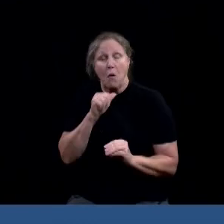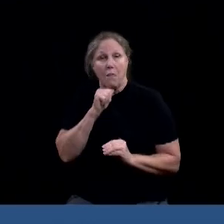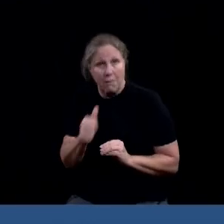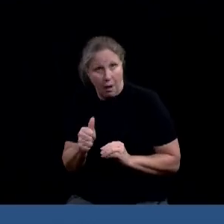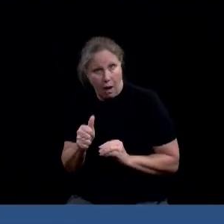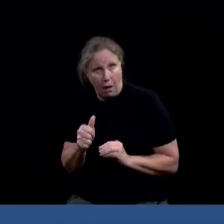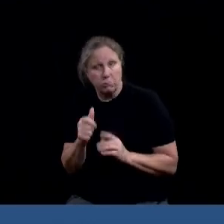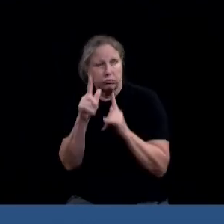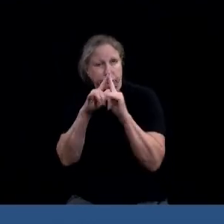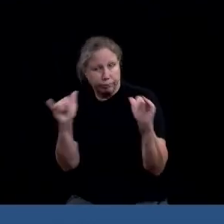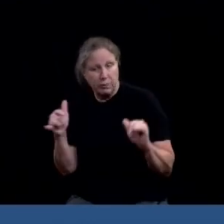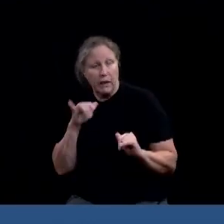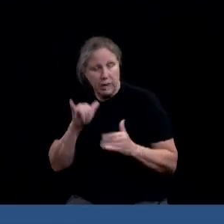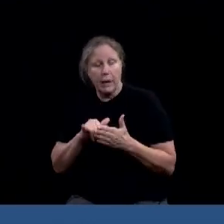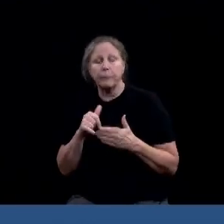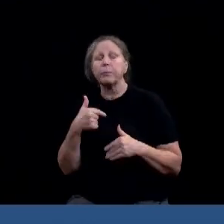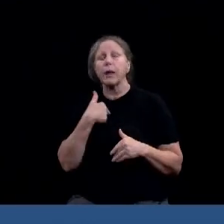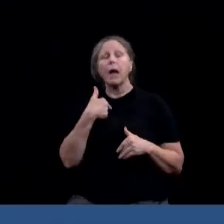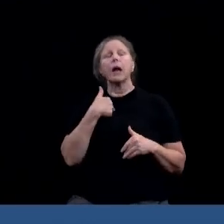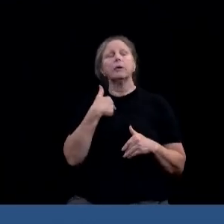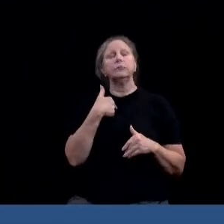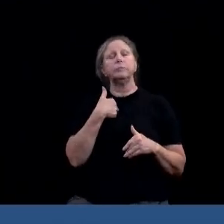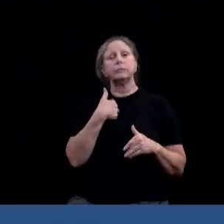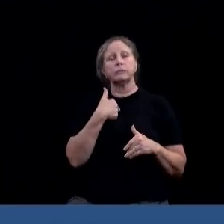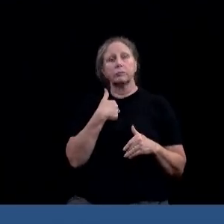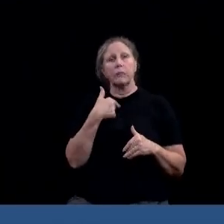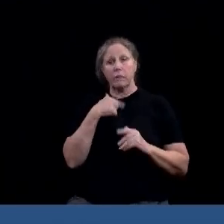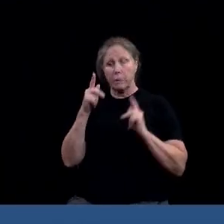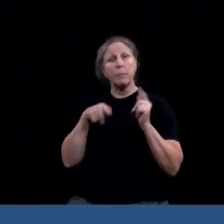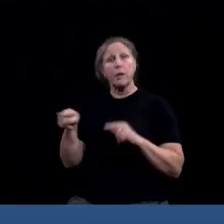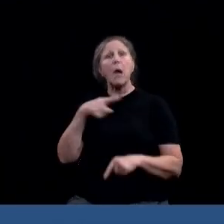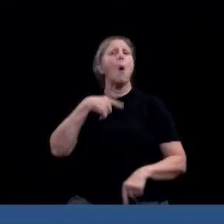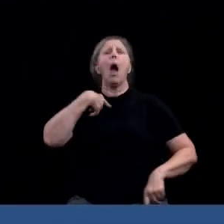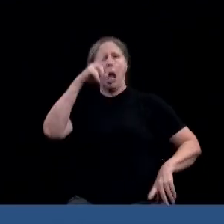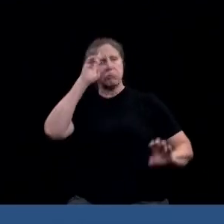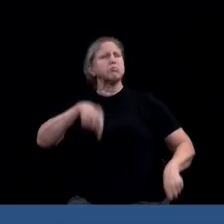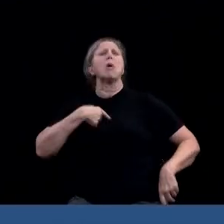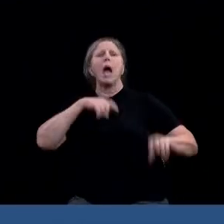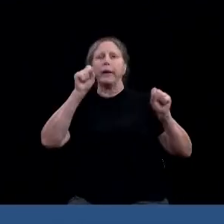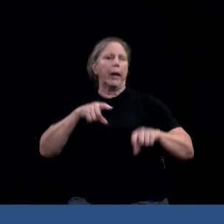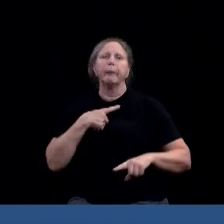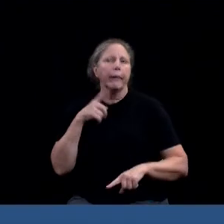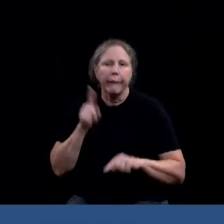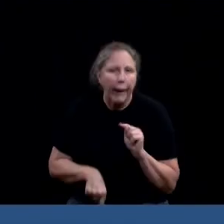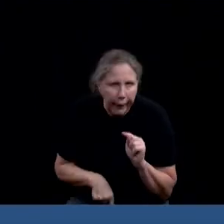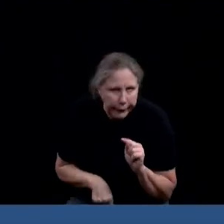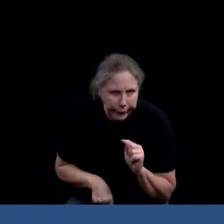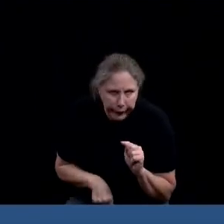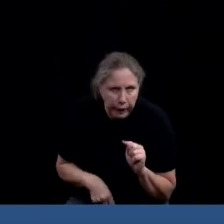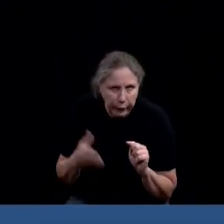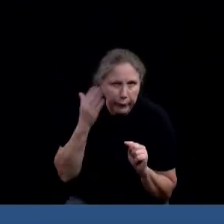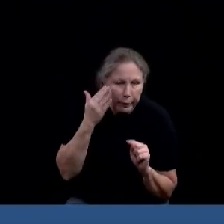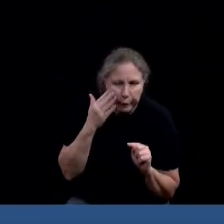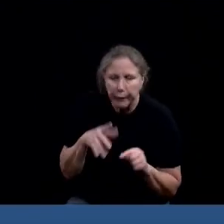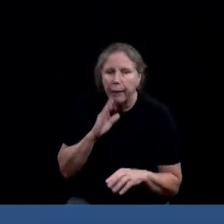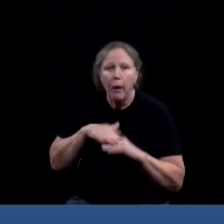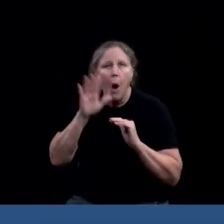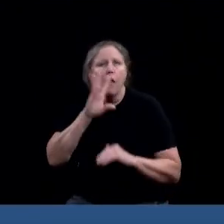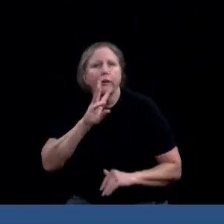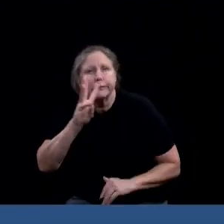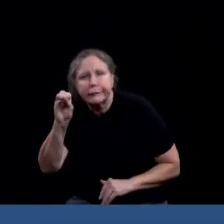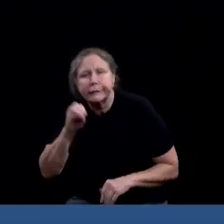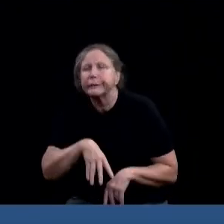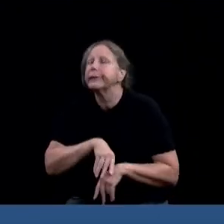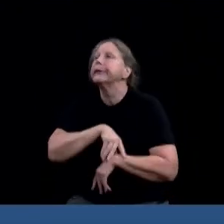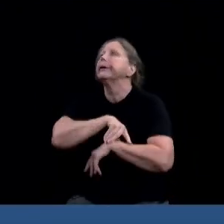We have tenants who think they can move, but really they can't. They're over 60 years old, and yes, they're very strong,